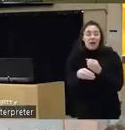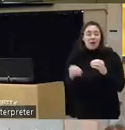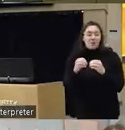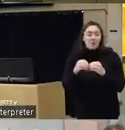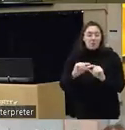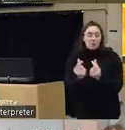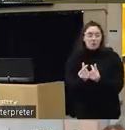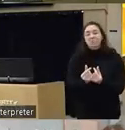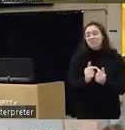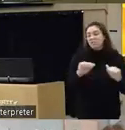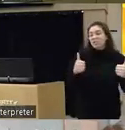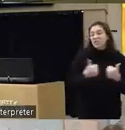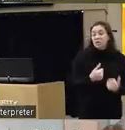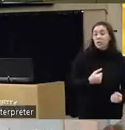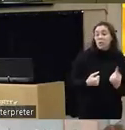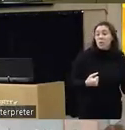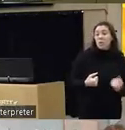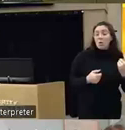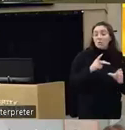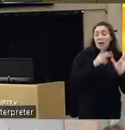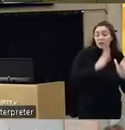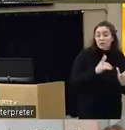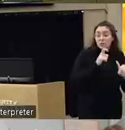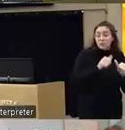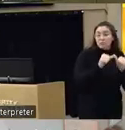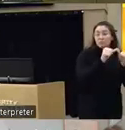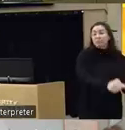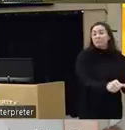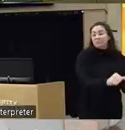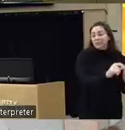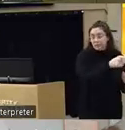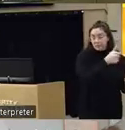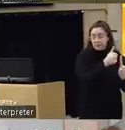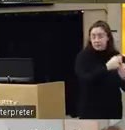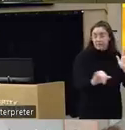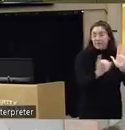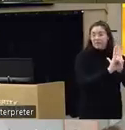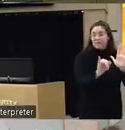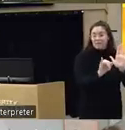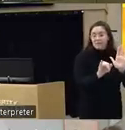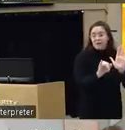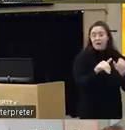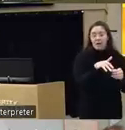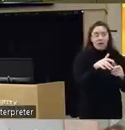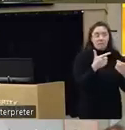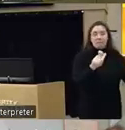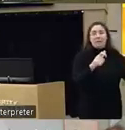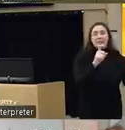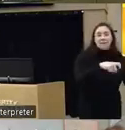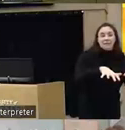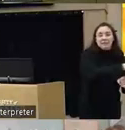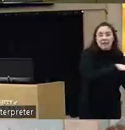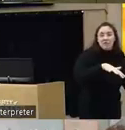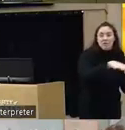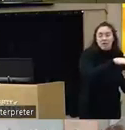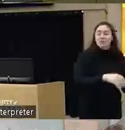it can be challenging to be the single psychiatrist for someone who's been identified as having higher level needs than what our team can do. So while